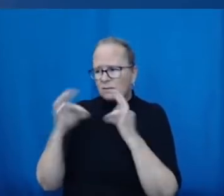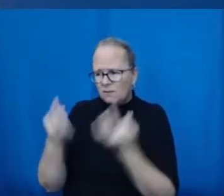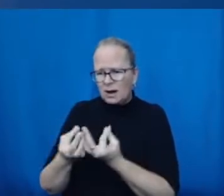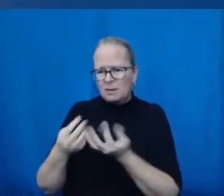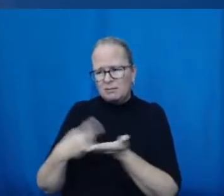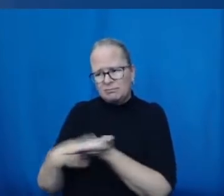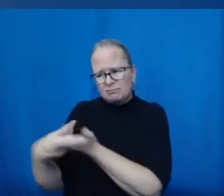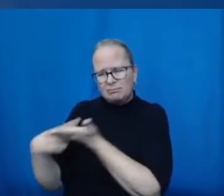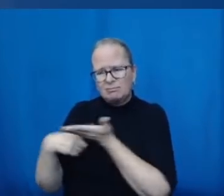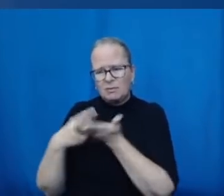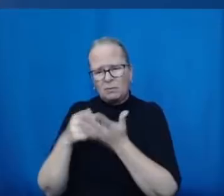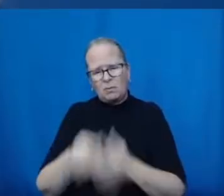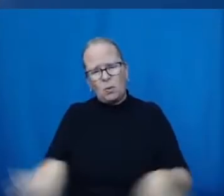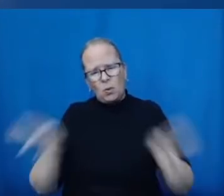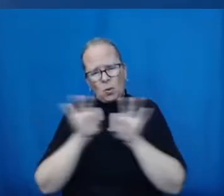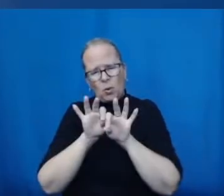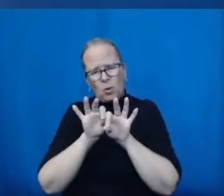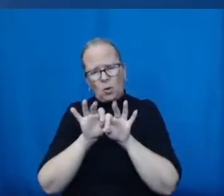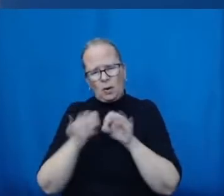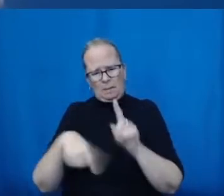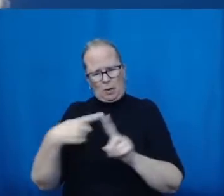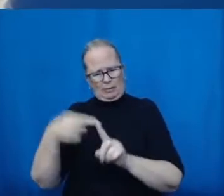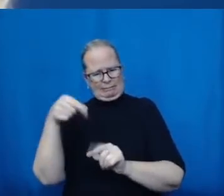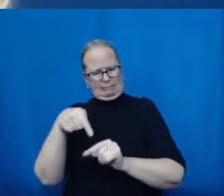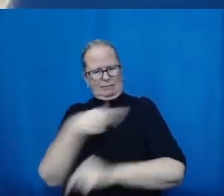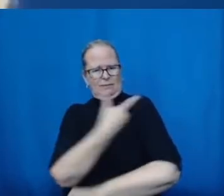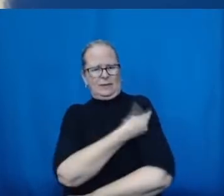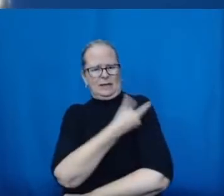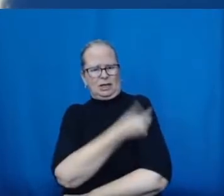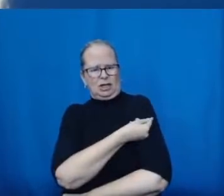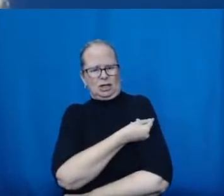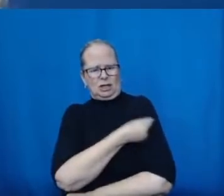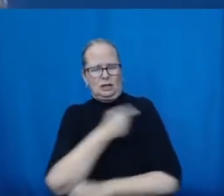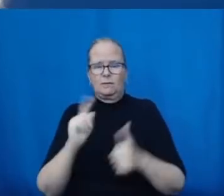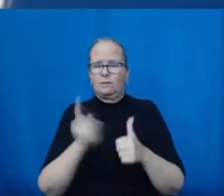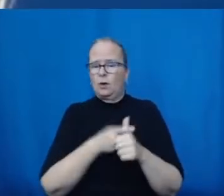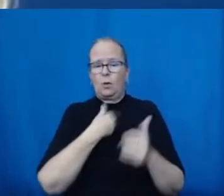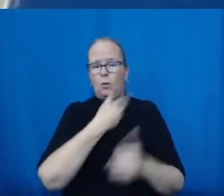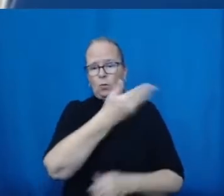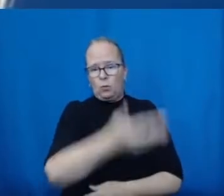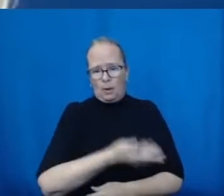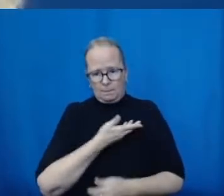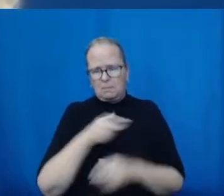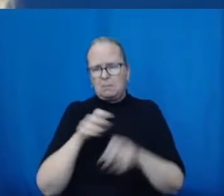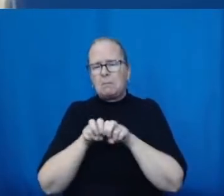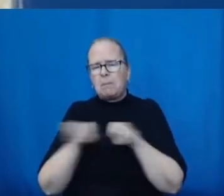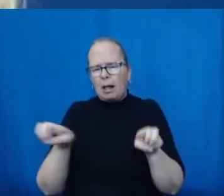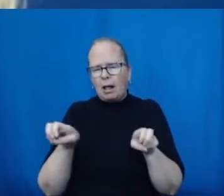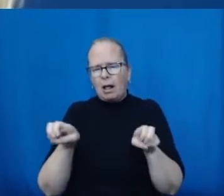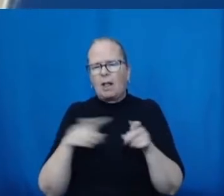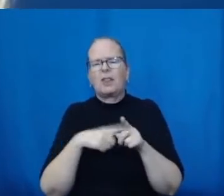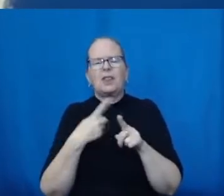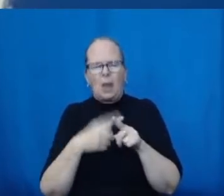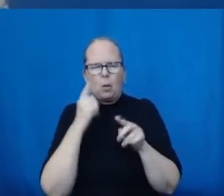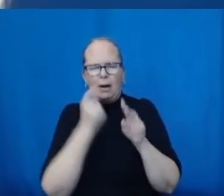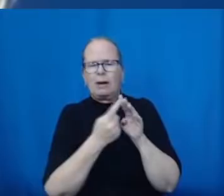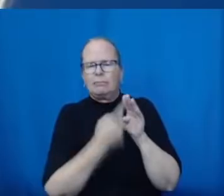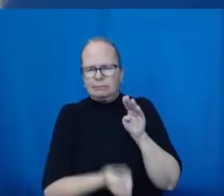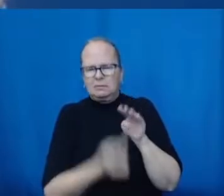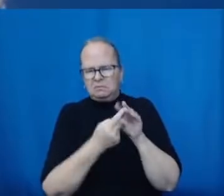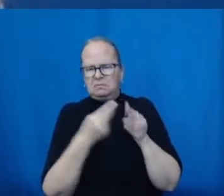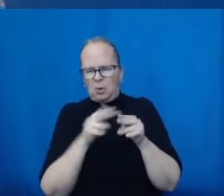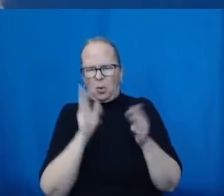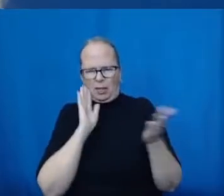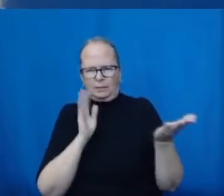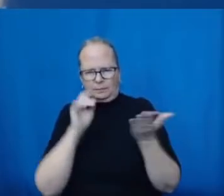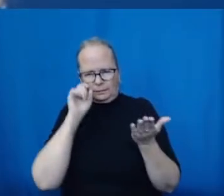to bring up quickly, and then they're going to disappear for a few minutes and then come back. I am very excited to introduce for the first